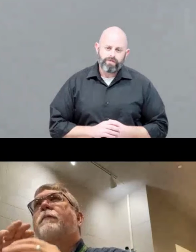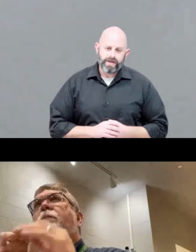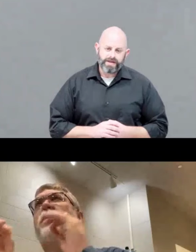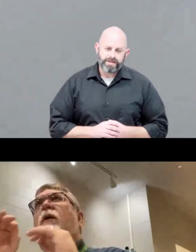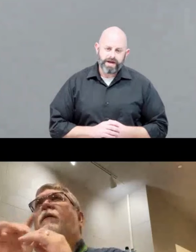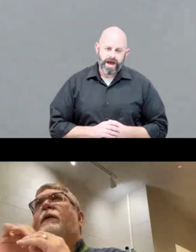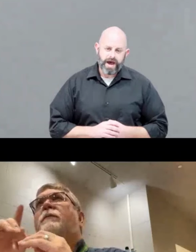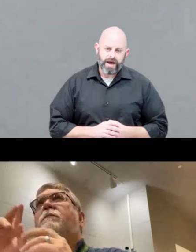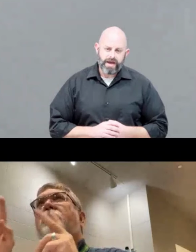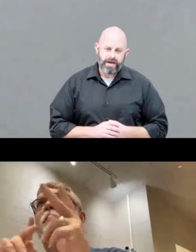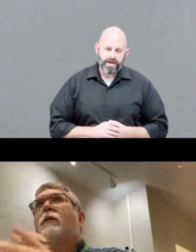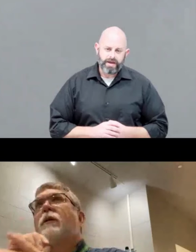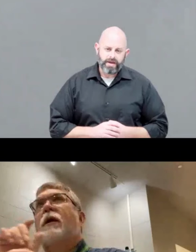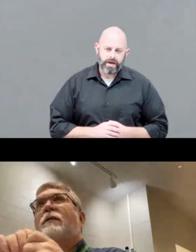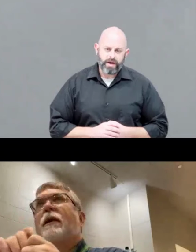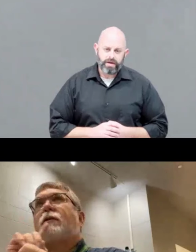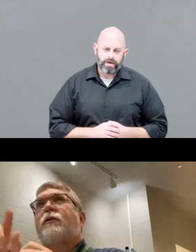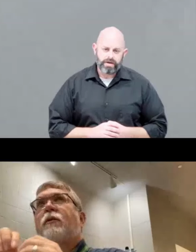one of the things that